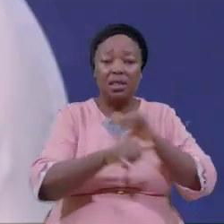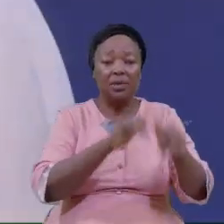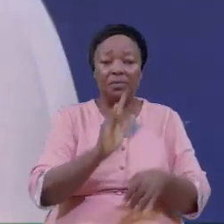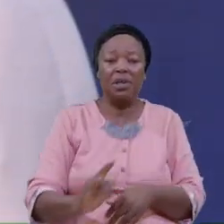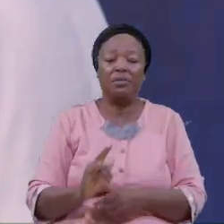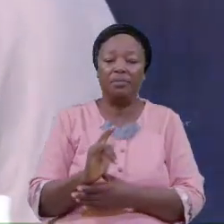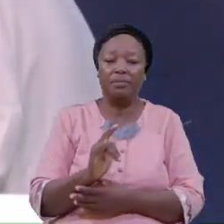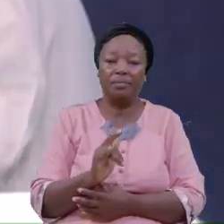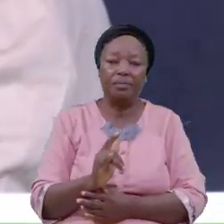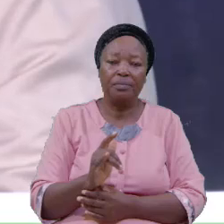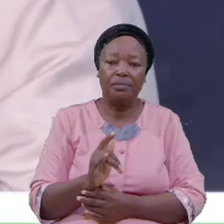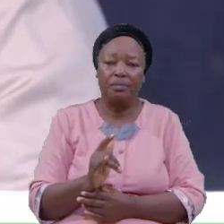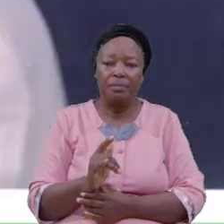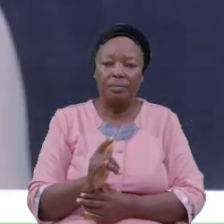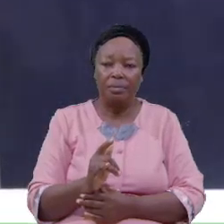Well,